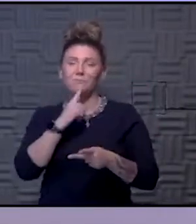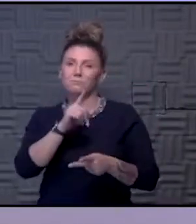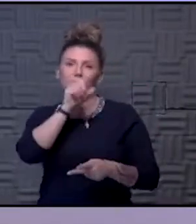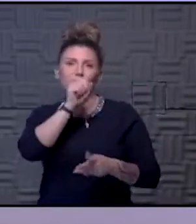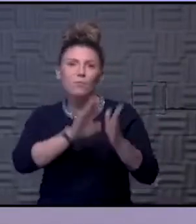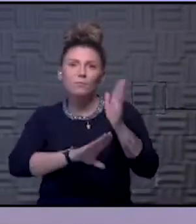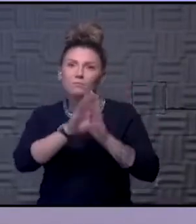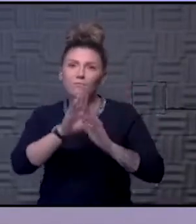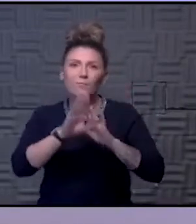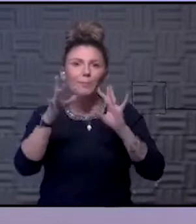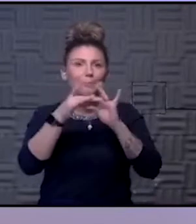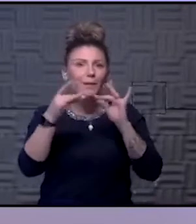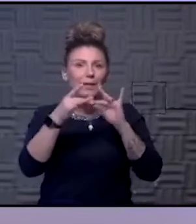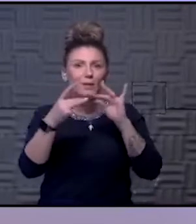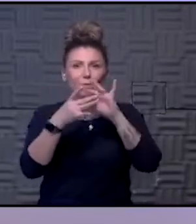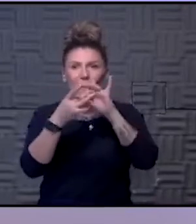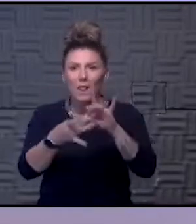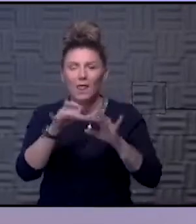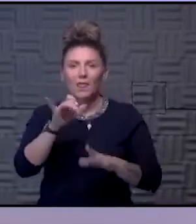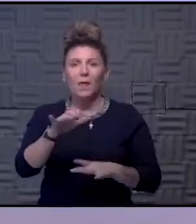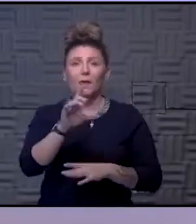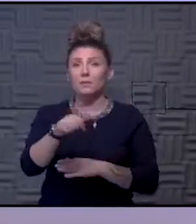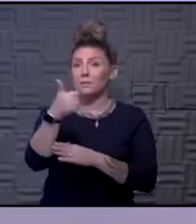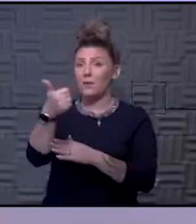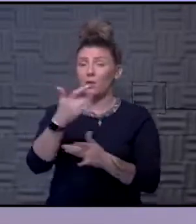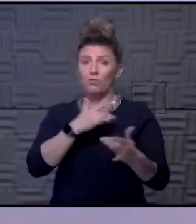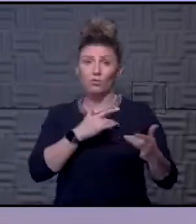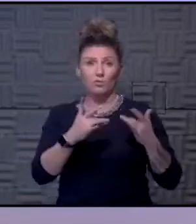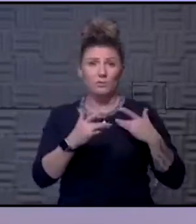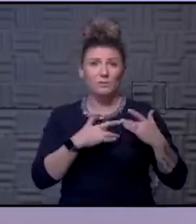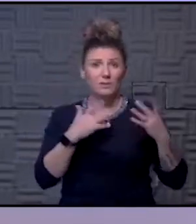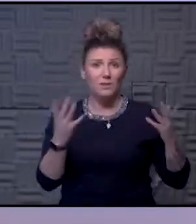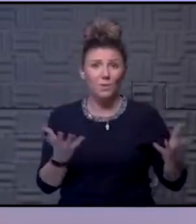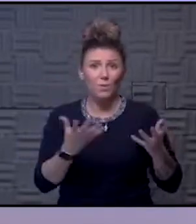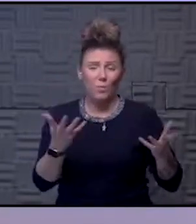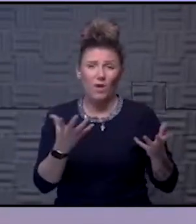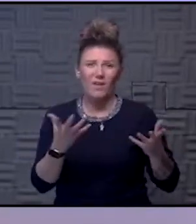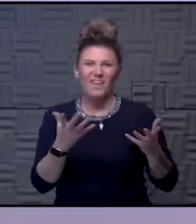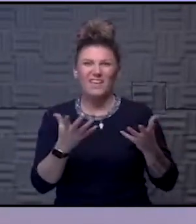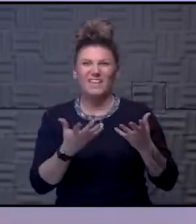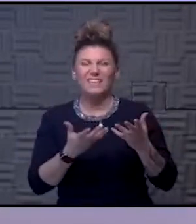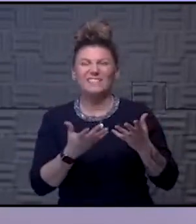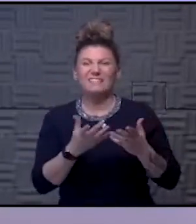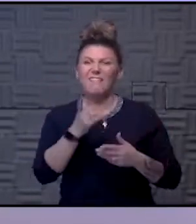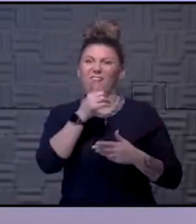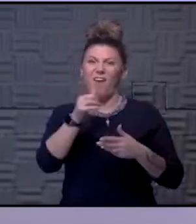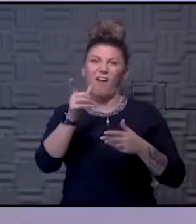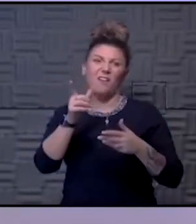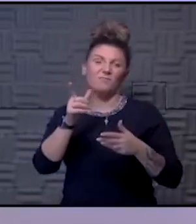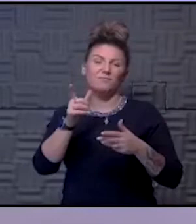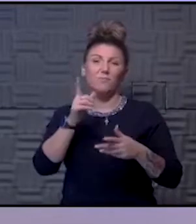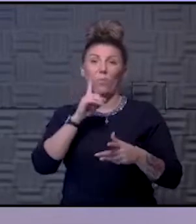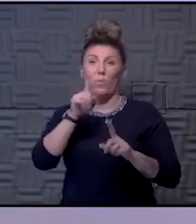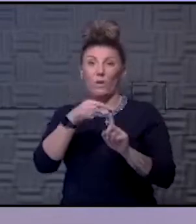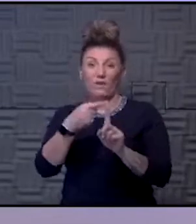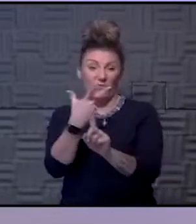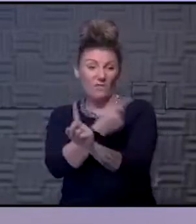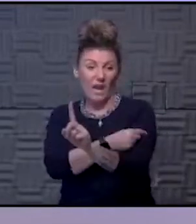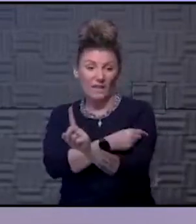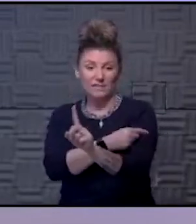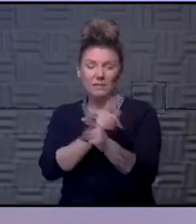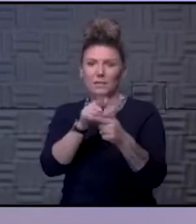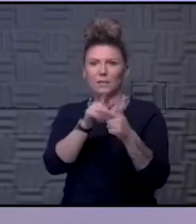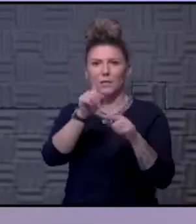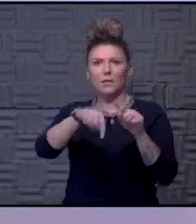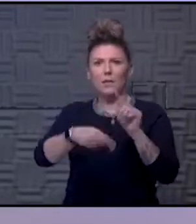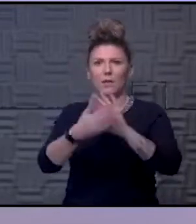more messaging about that. And then the other concern about infertility. Those were two of the